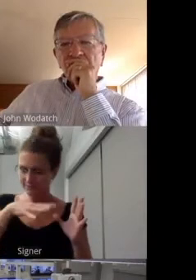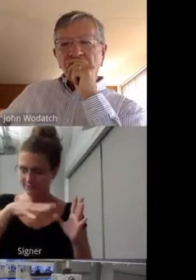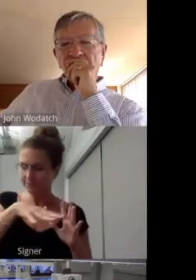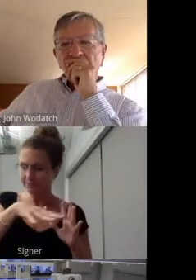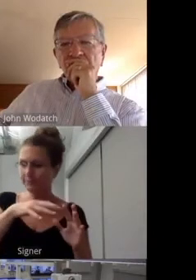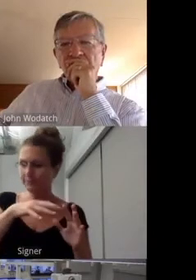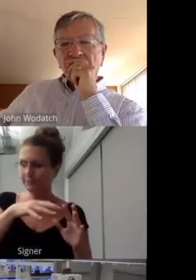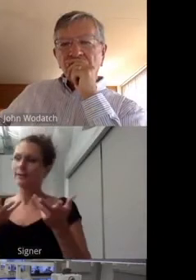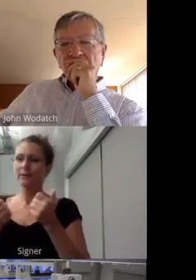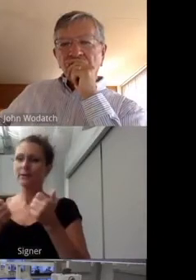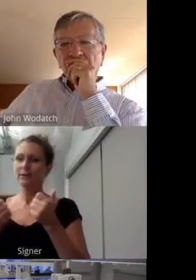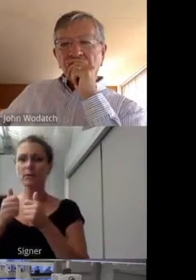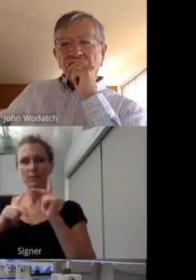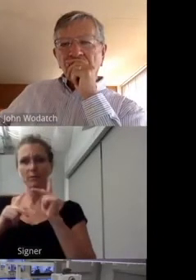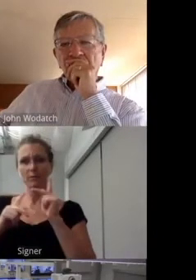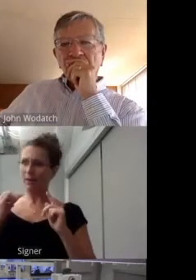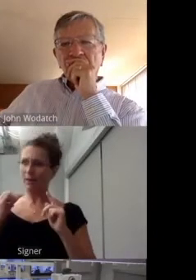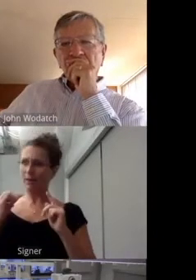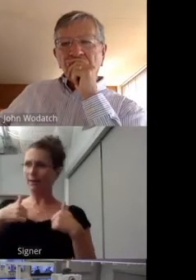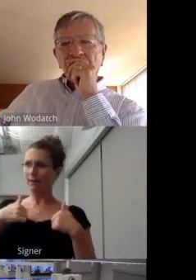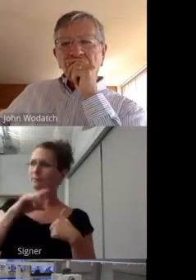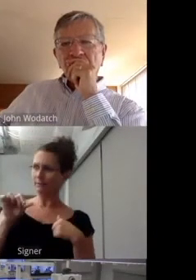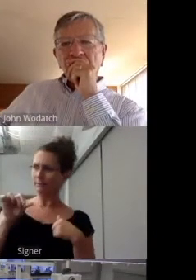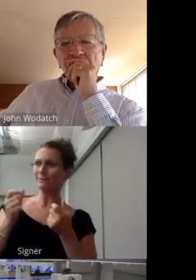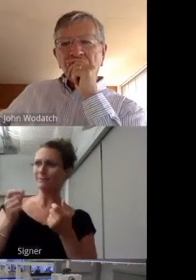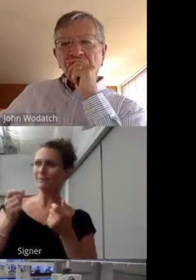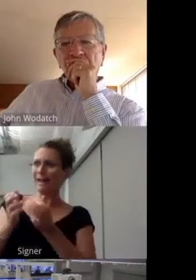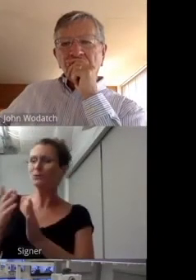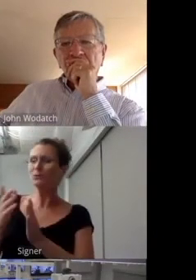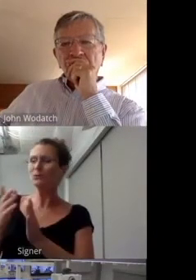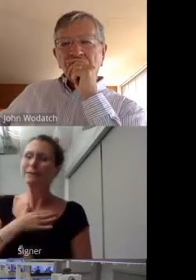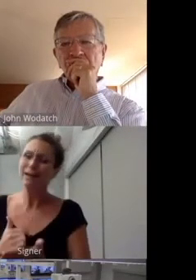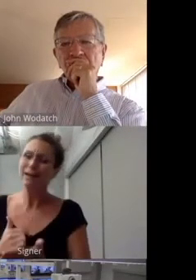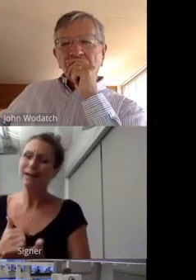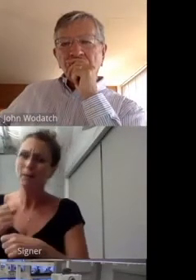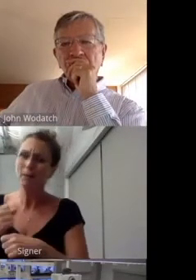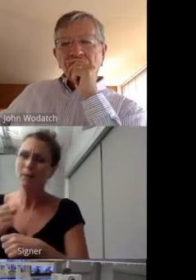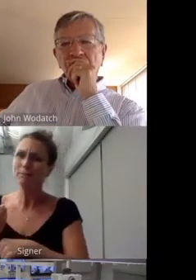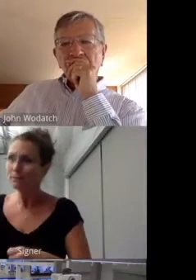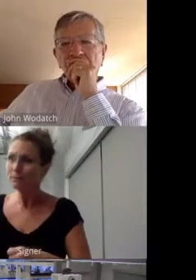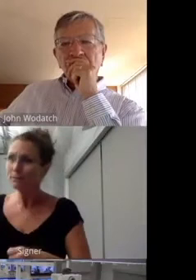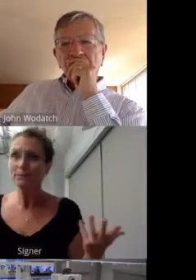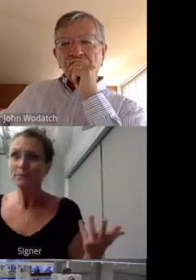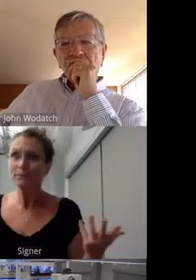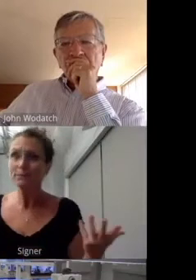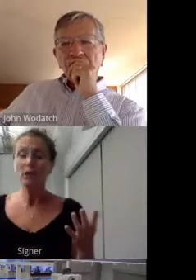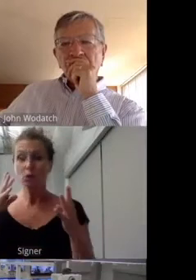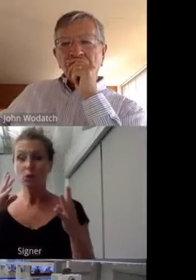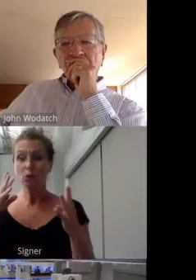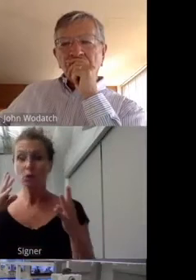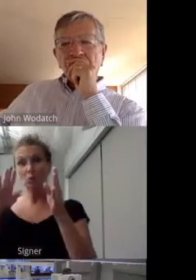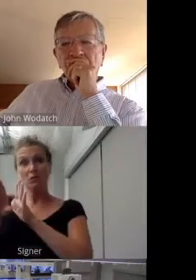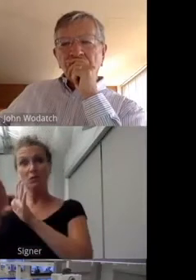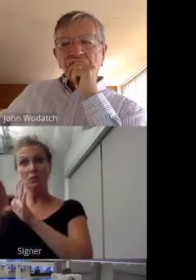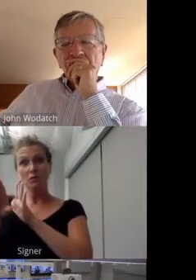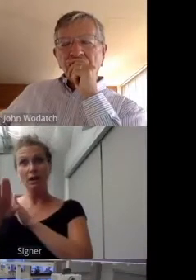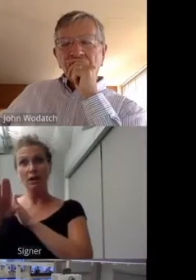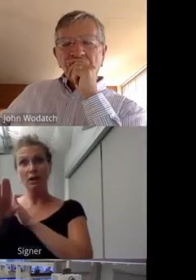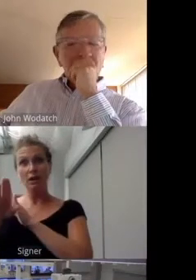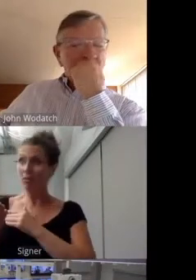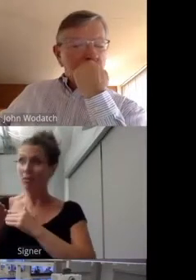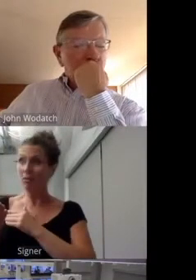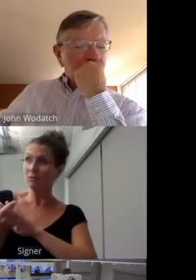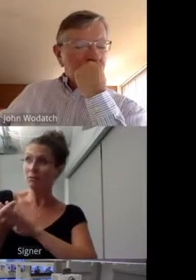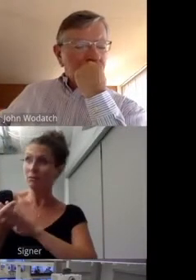make it better and stronger and so on. And you came up with a bill that ended up being congratulated by people with disabilities and